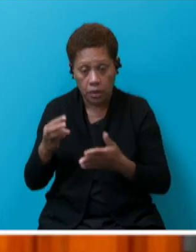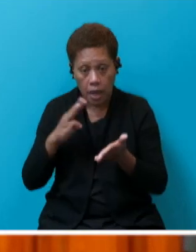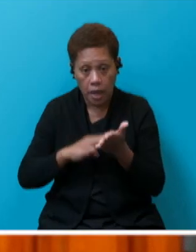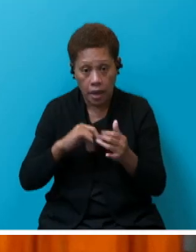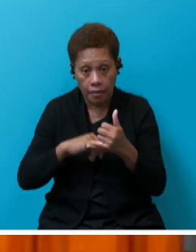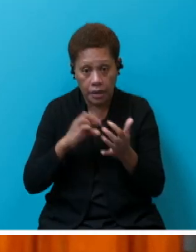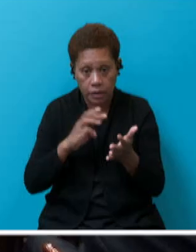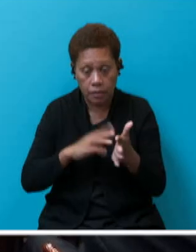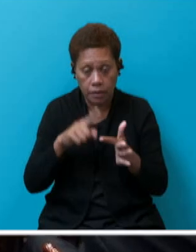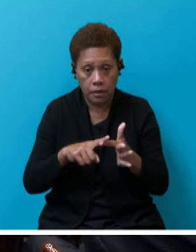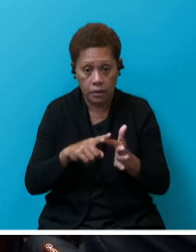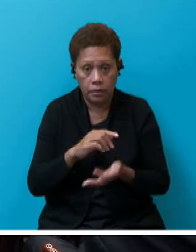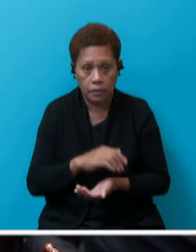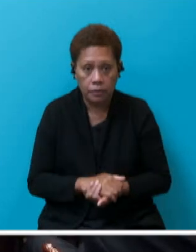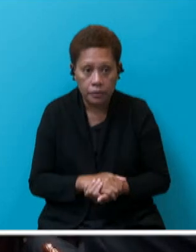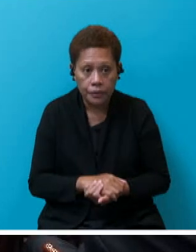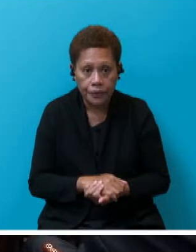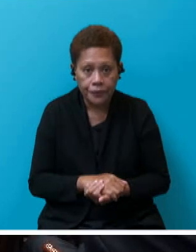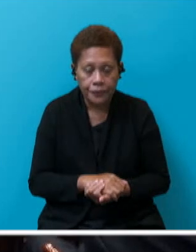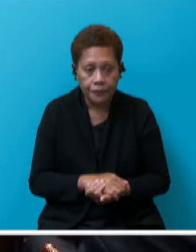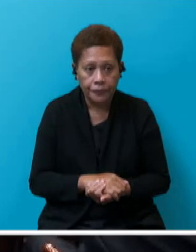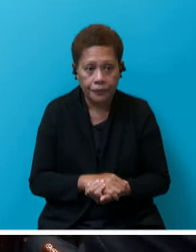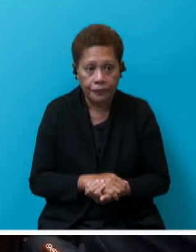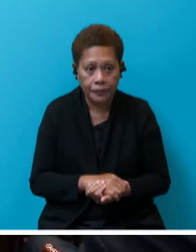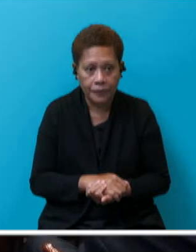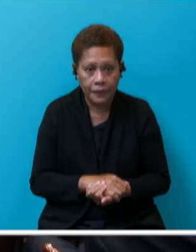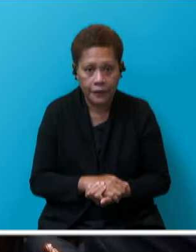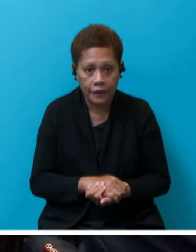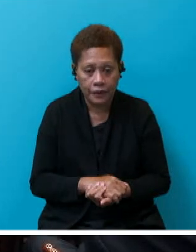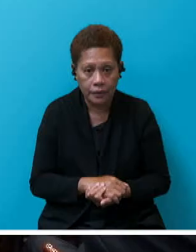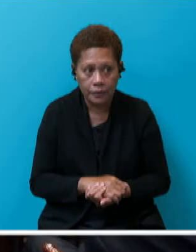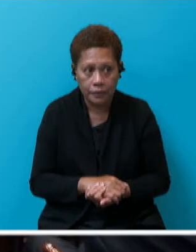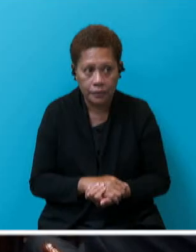you. The Honourable Minister.